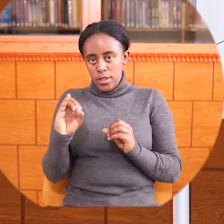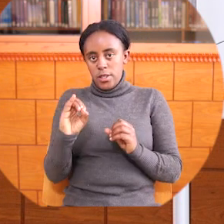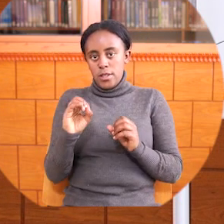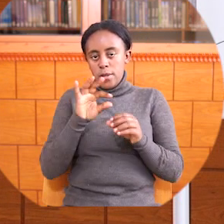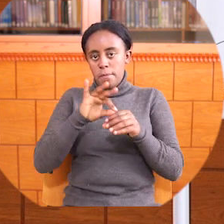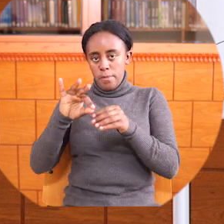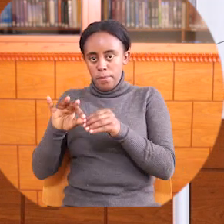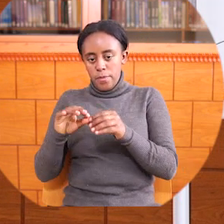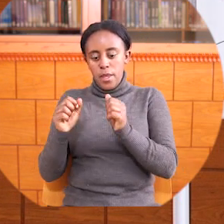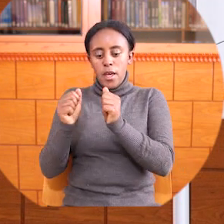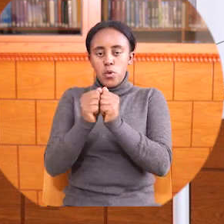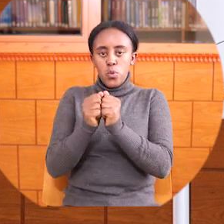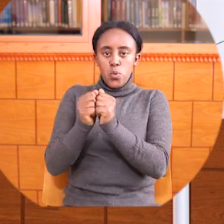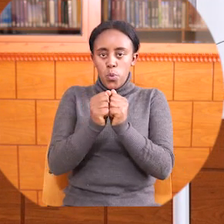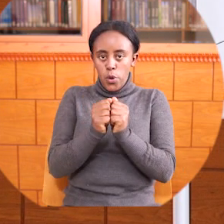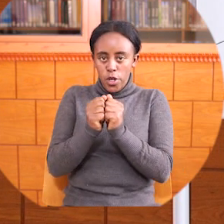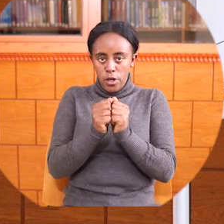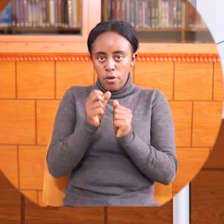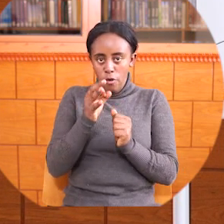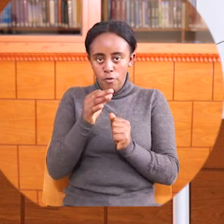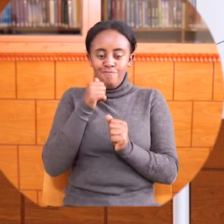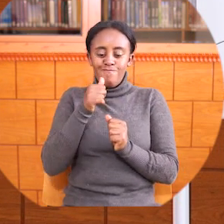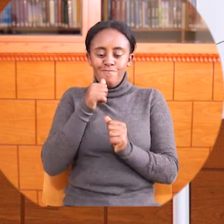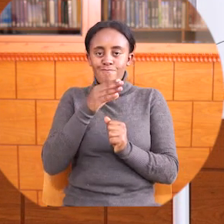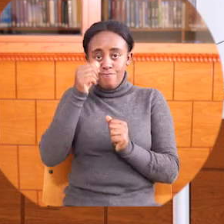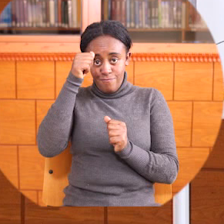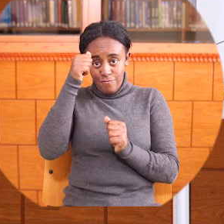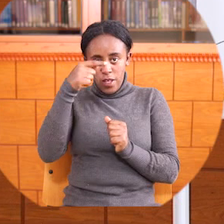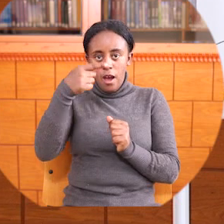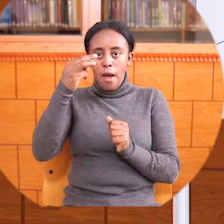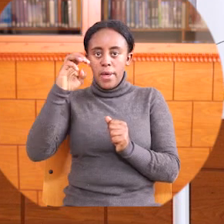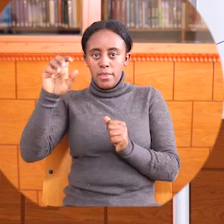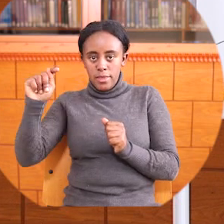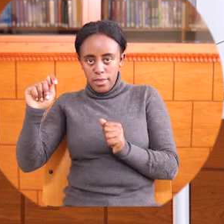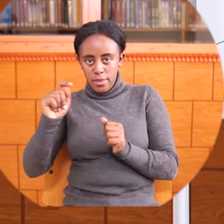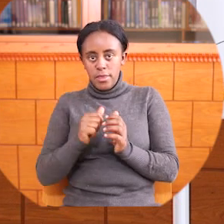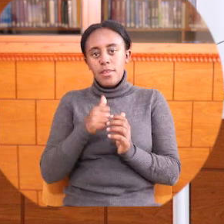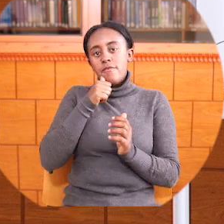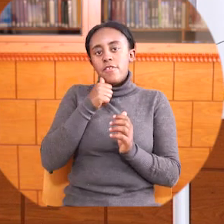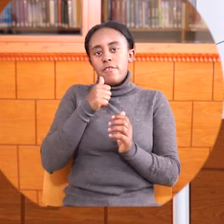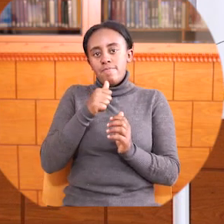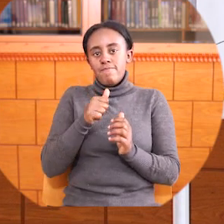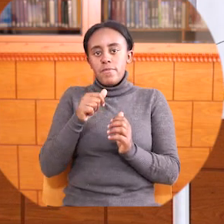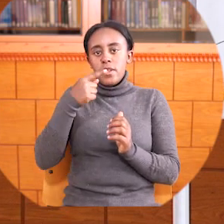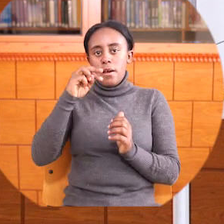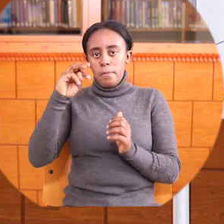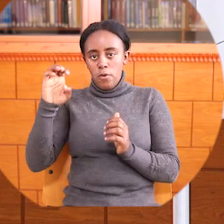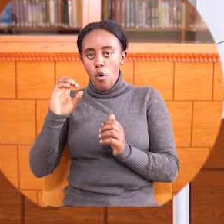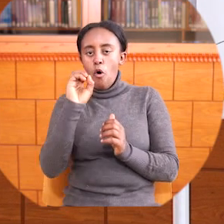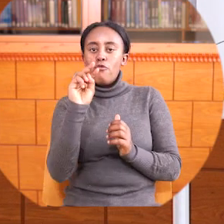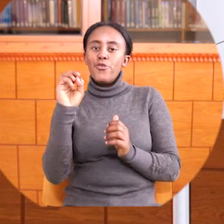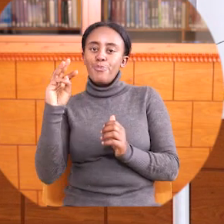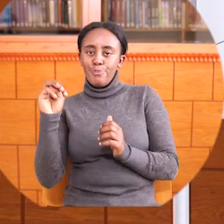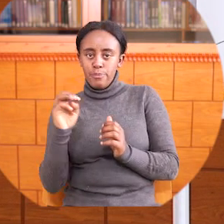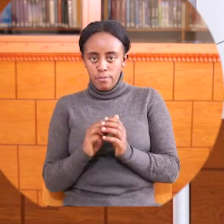a union of male and female gamete. A male gamete is called pollen and a female gamete is called ovule.